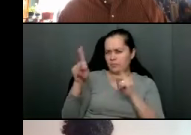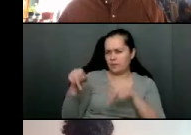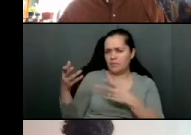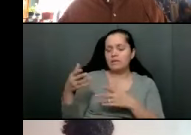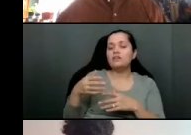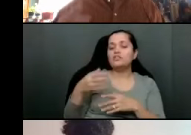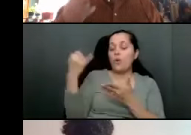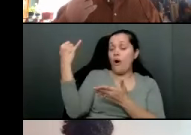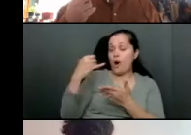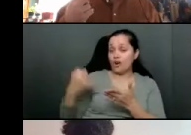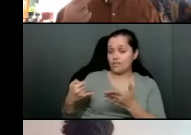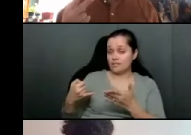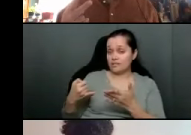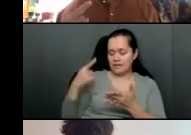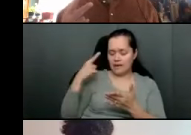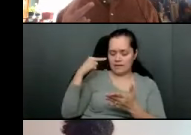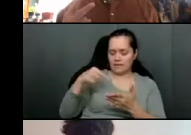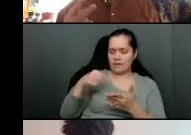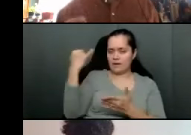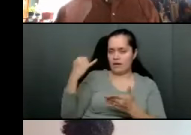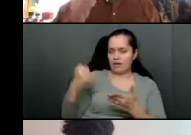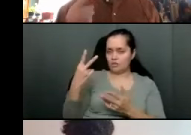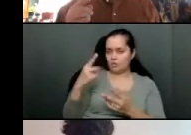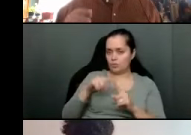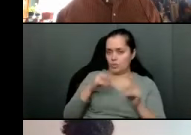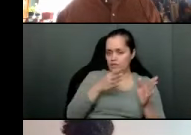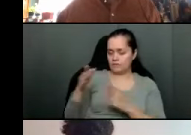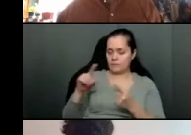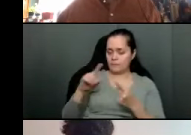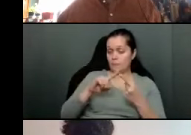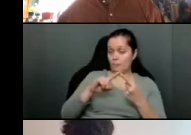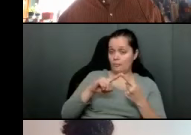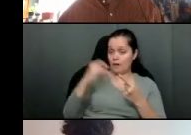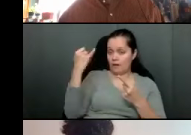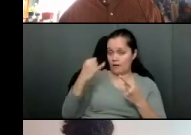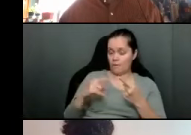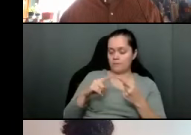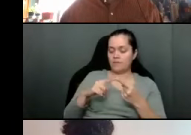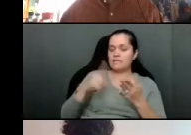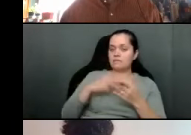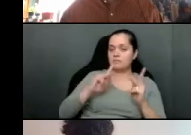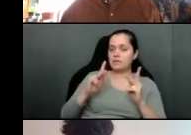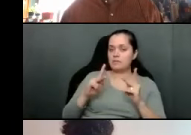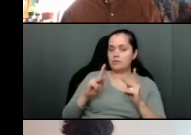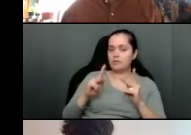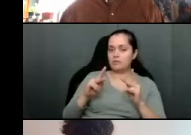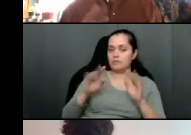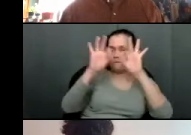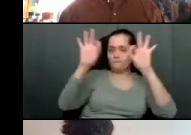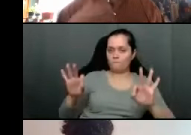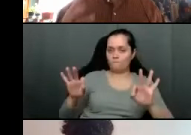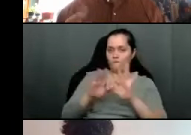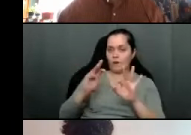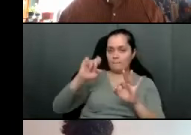art, I think of this in 2 ways. One, sometimes people frame maps,